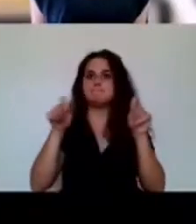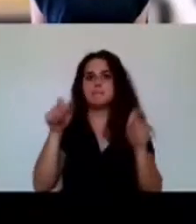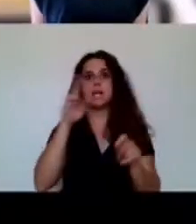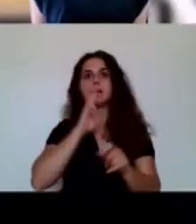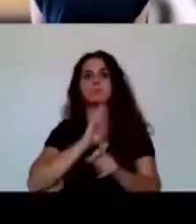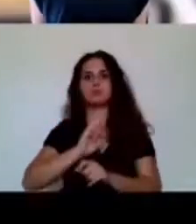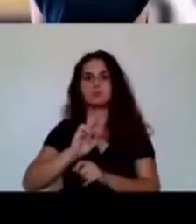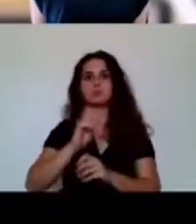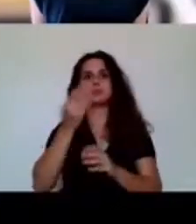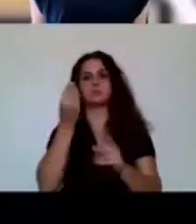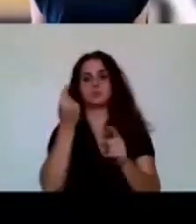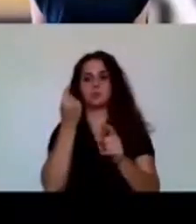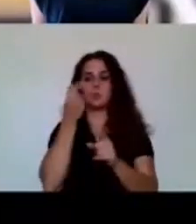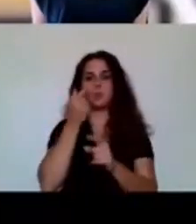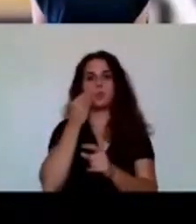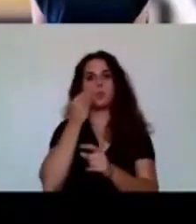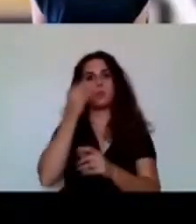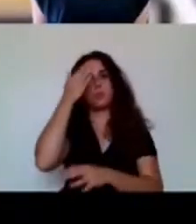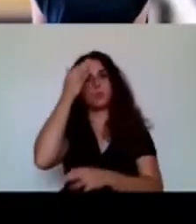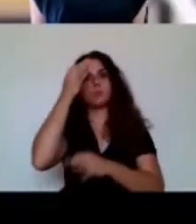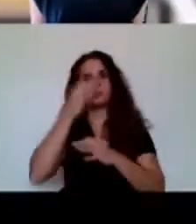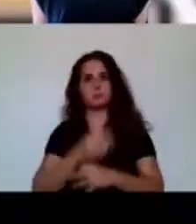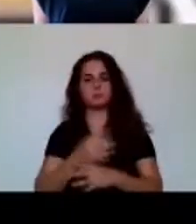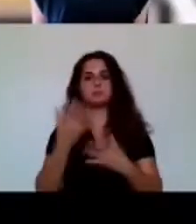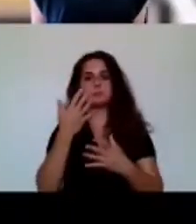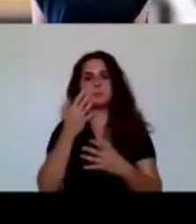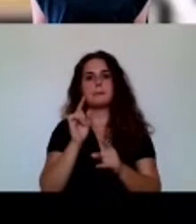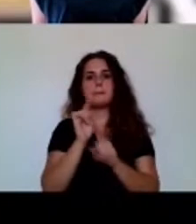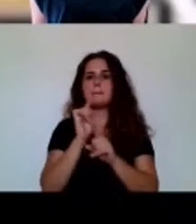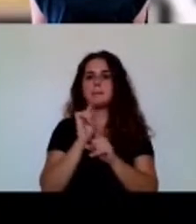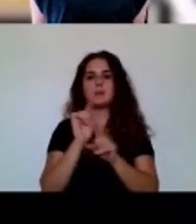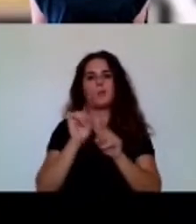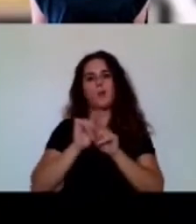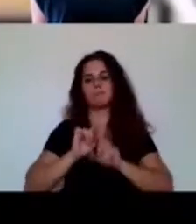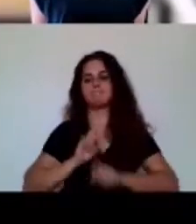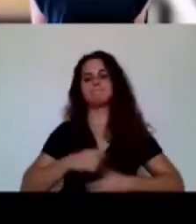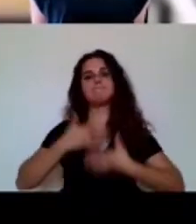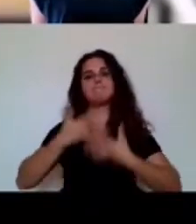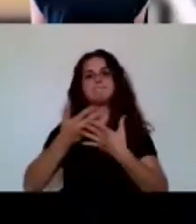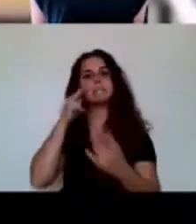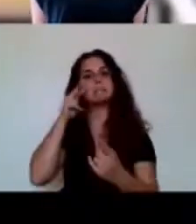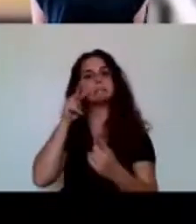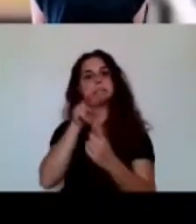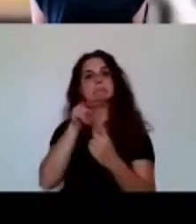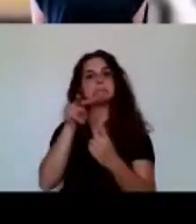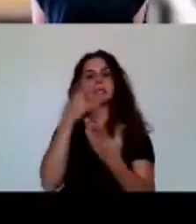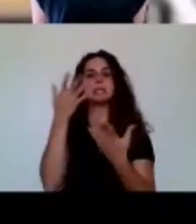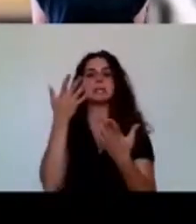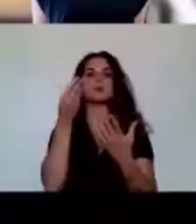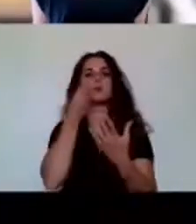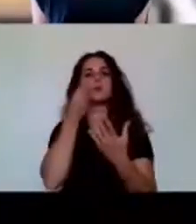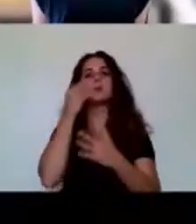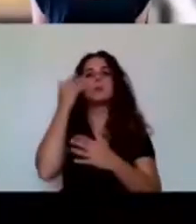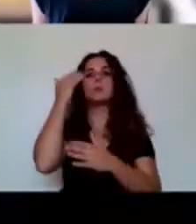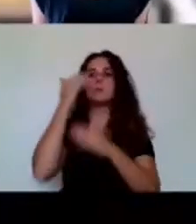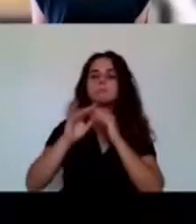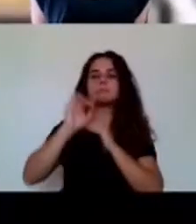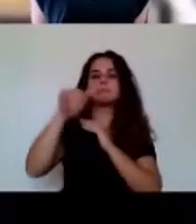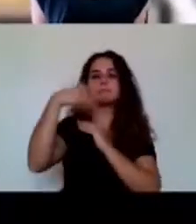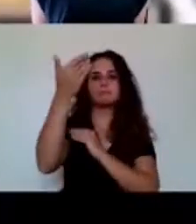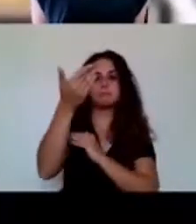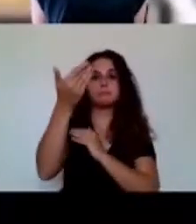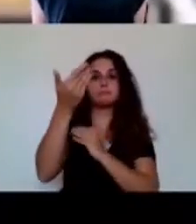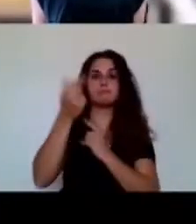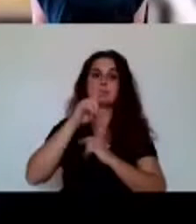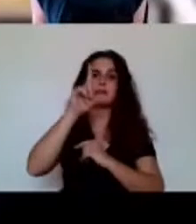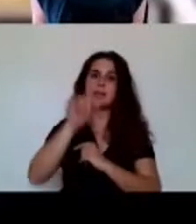outcomes of our behaviors instead of just sort of intuitively trying to imagine what we think the outcomes of our behaviors are.